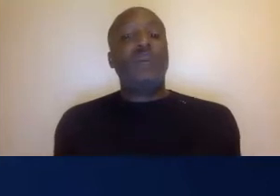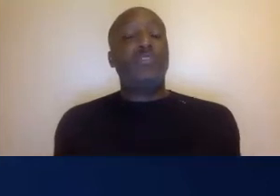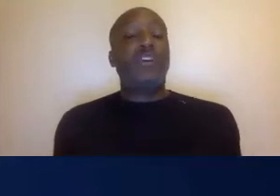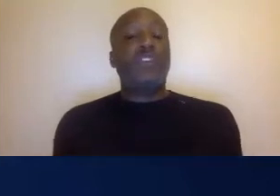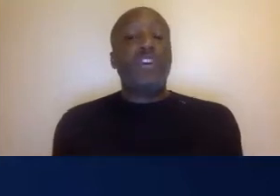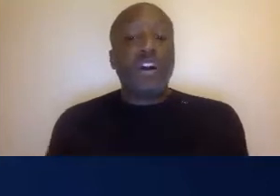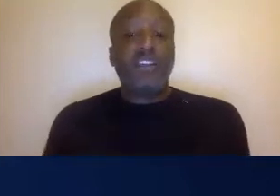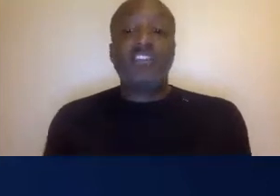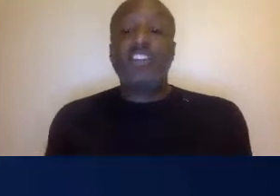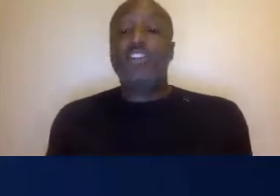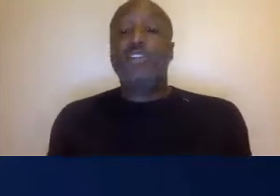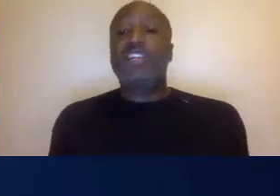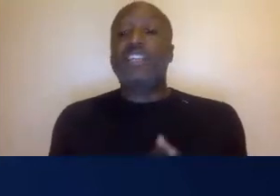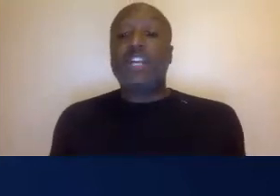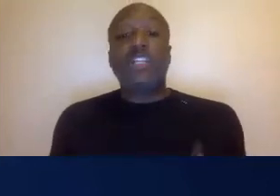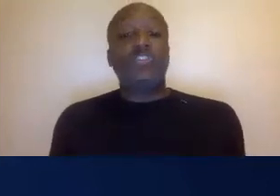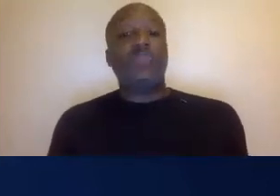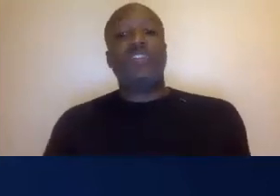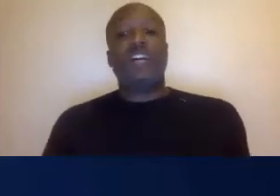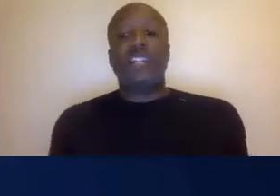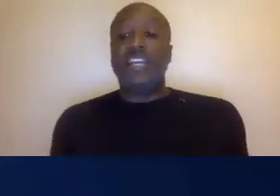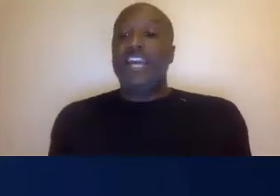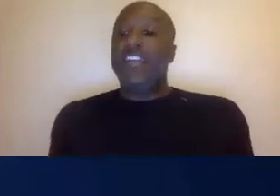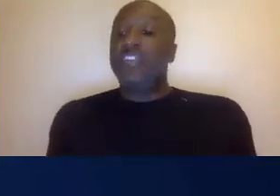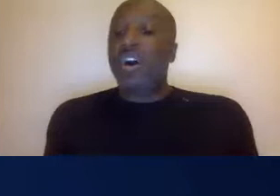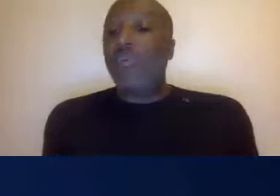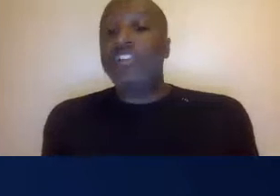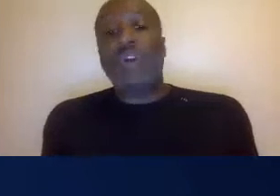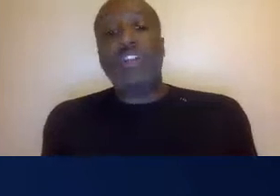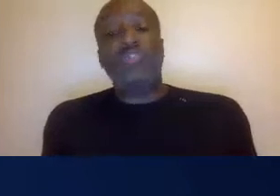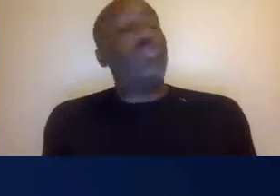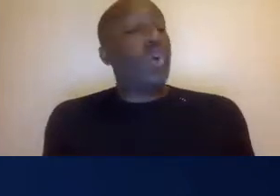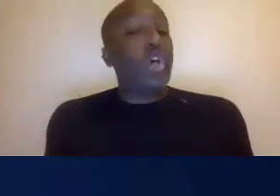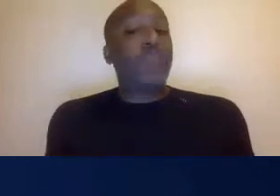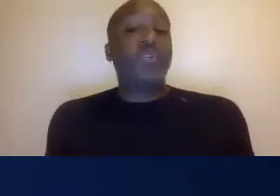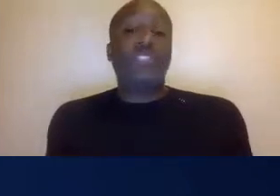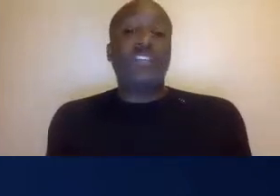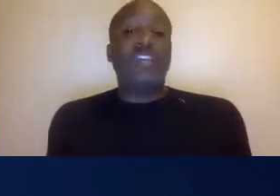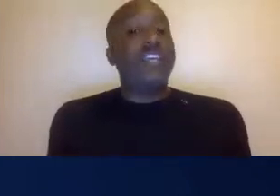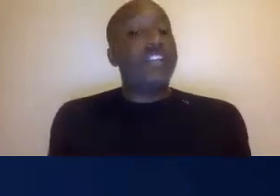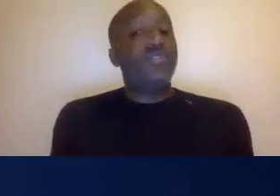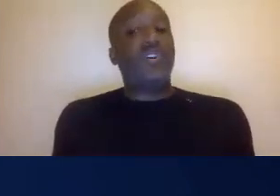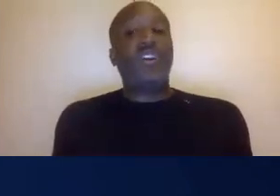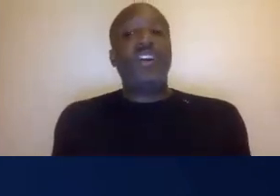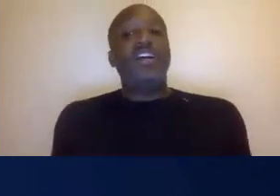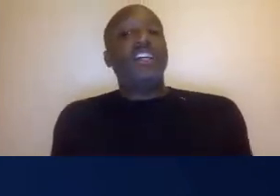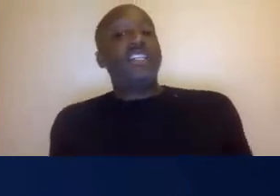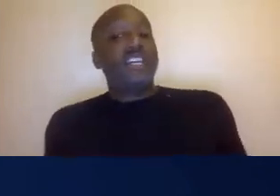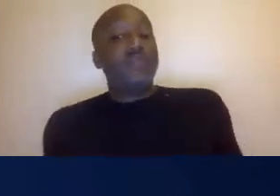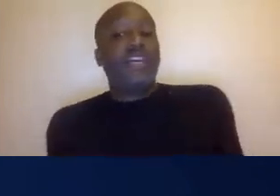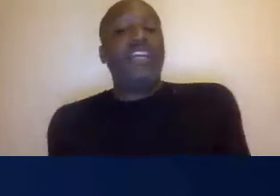young members of her caucus, let their leadership shine, and is always ready to roll up her sleeves and get to work.